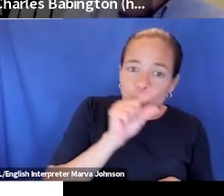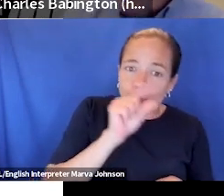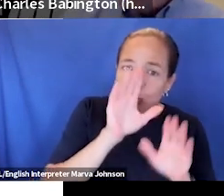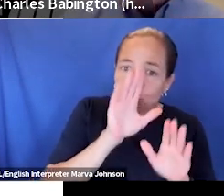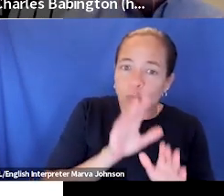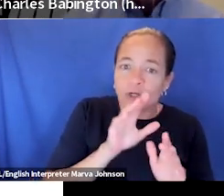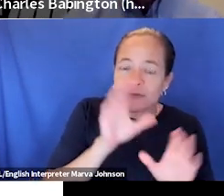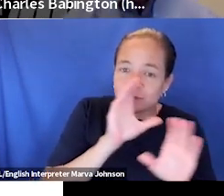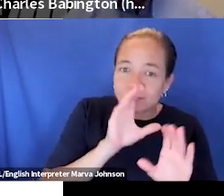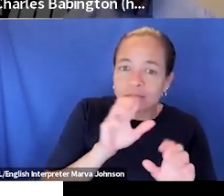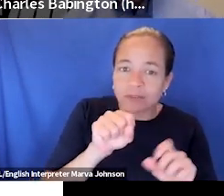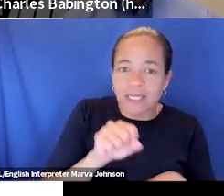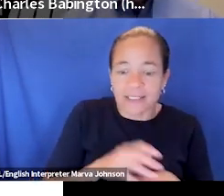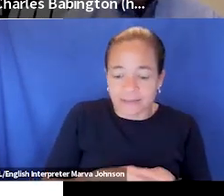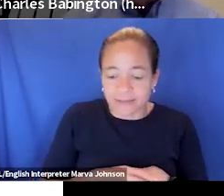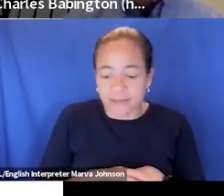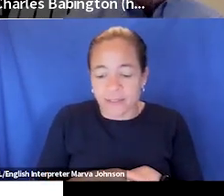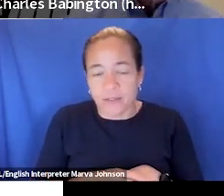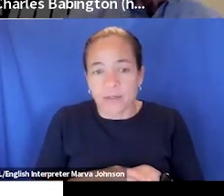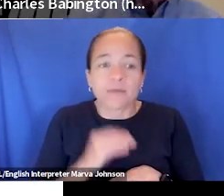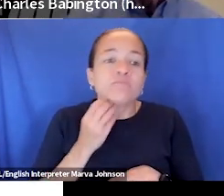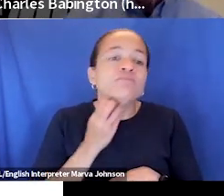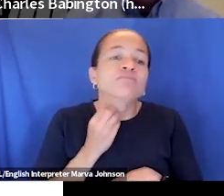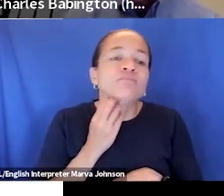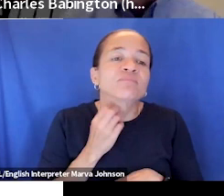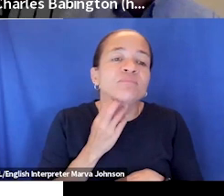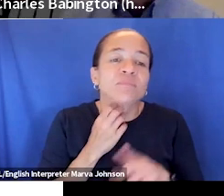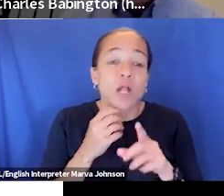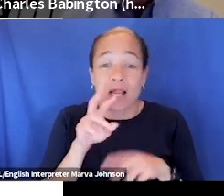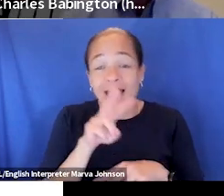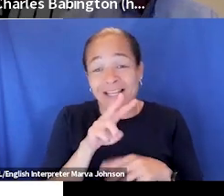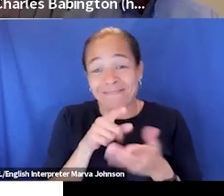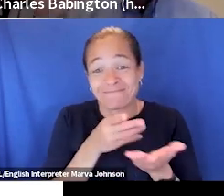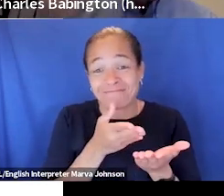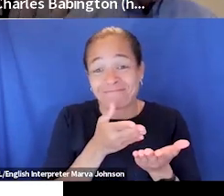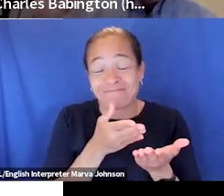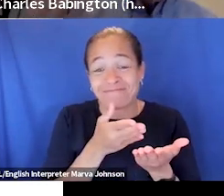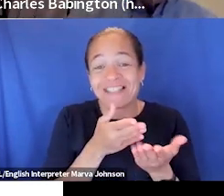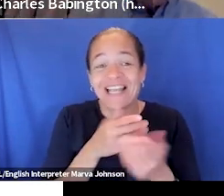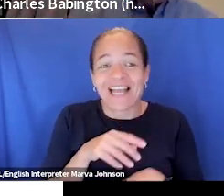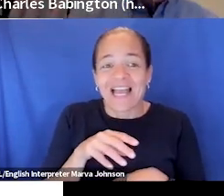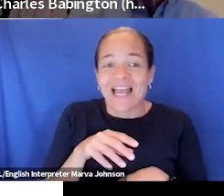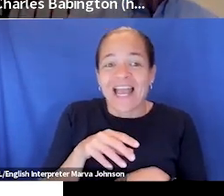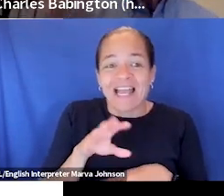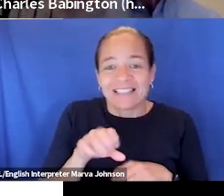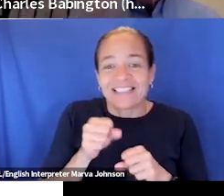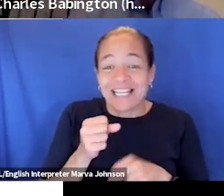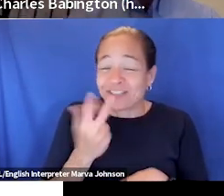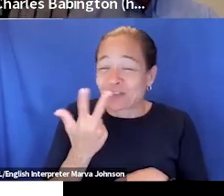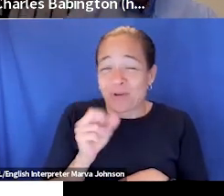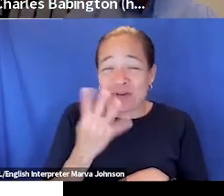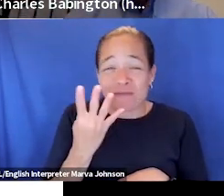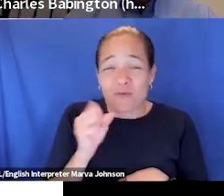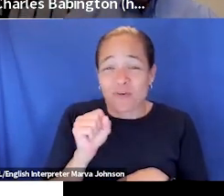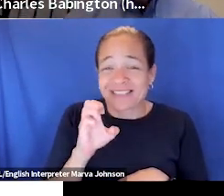Stationary or stationary, spelled 2 ways, same with principal. I used to have the devil of a time with dessert. It takes about 3, maybe 4 seconds to look